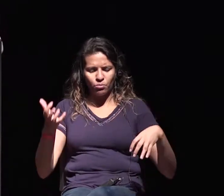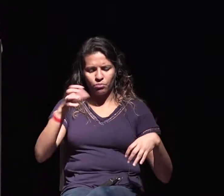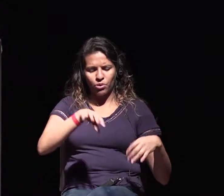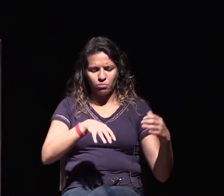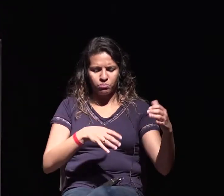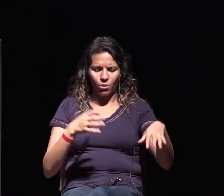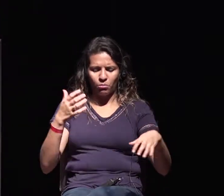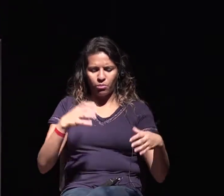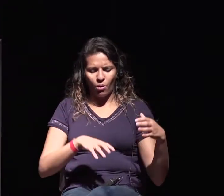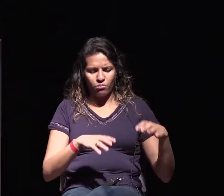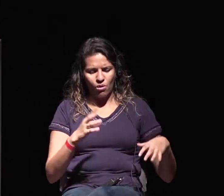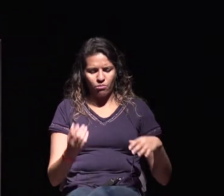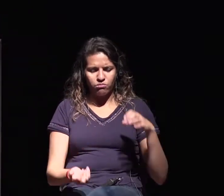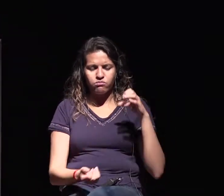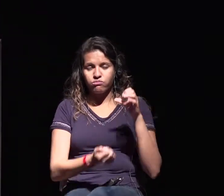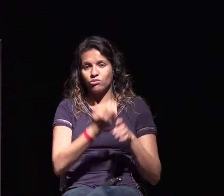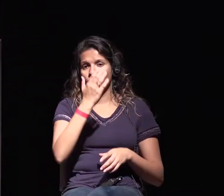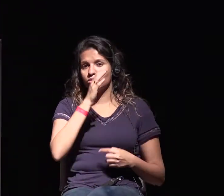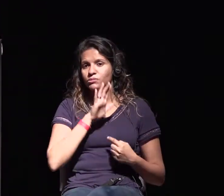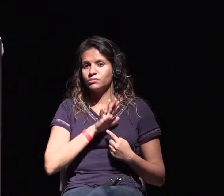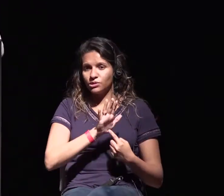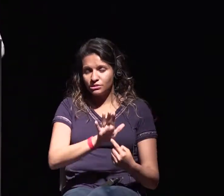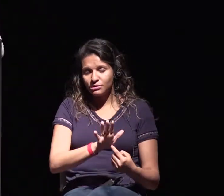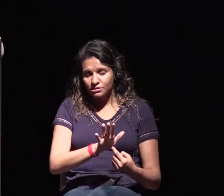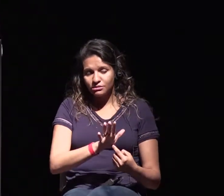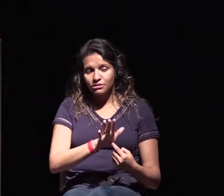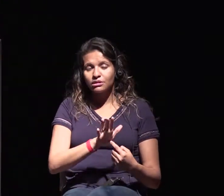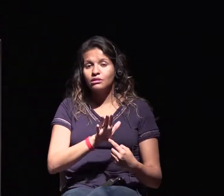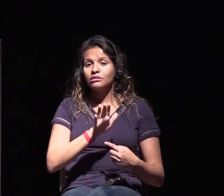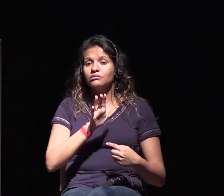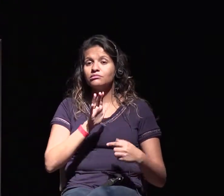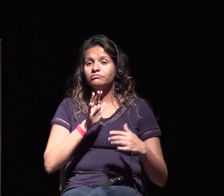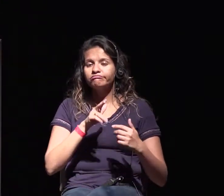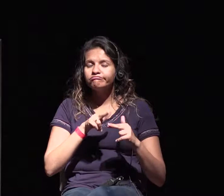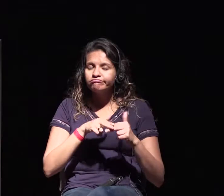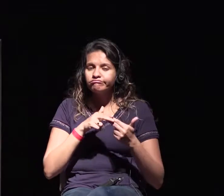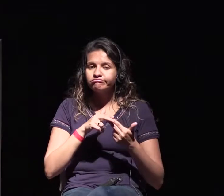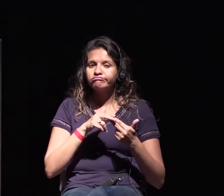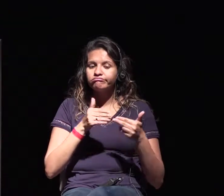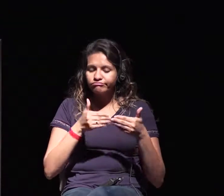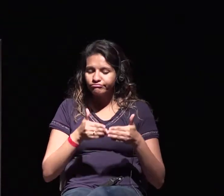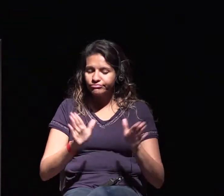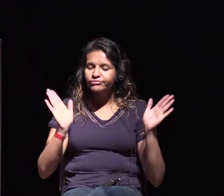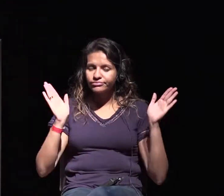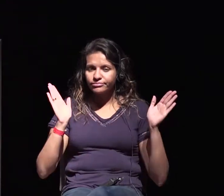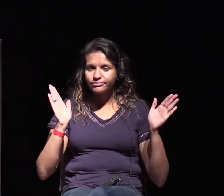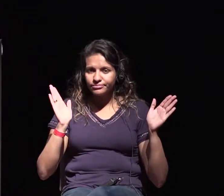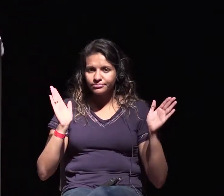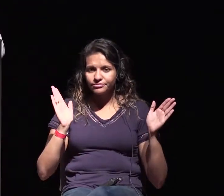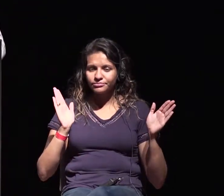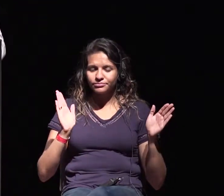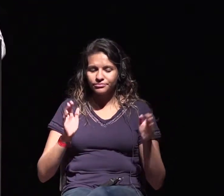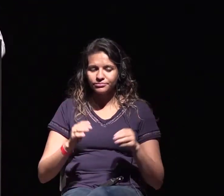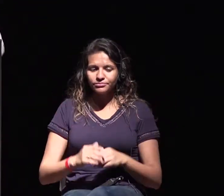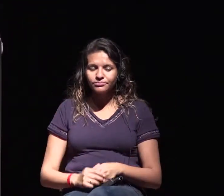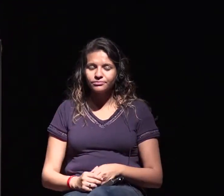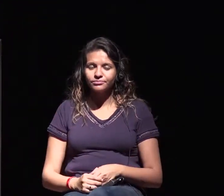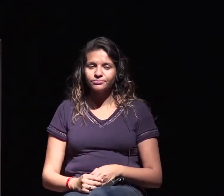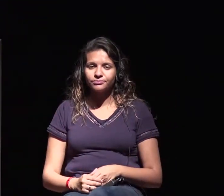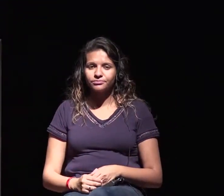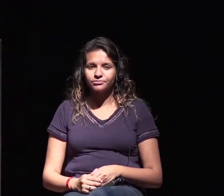exposed, exhibited, scrutinized, denuded, dissected, the exhibition no longer has